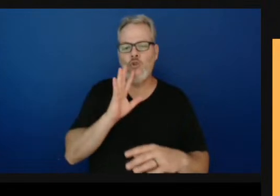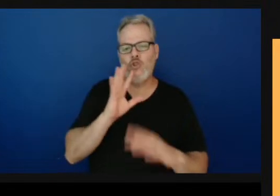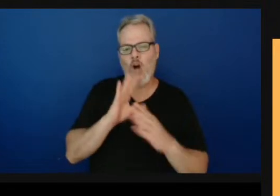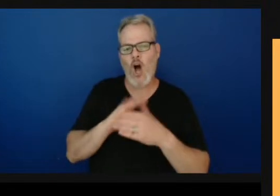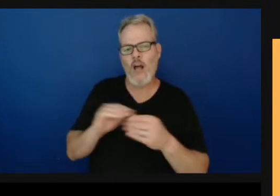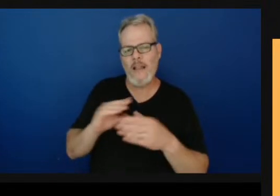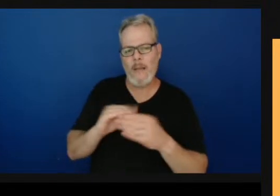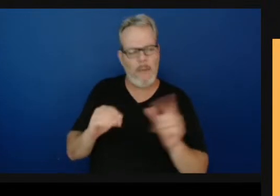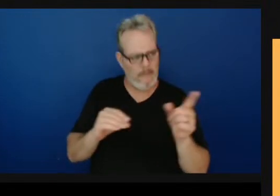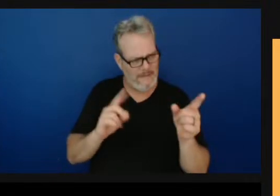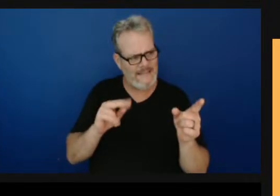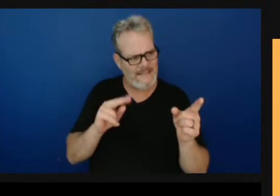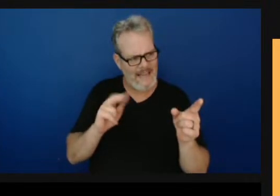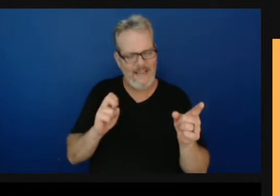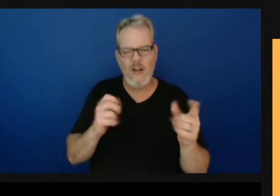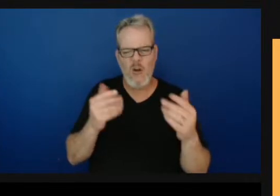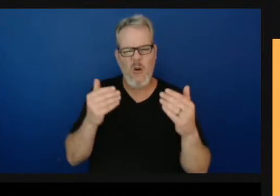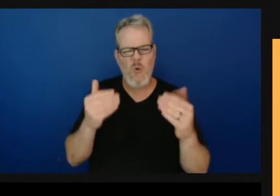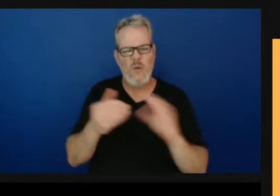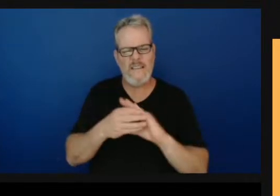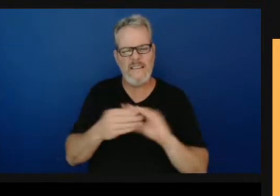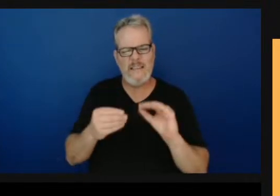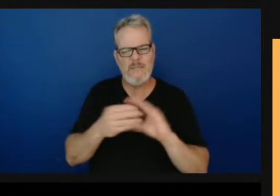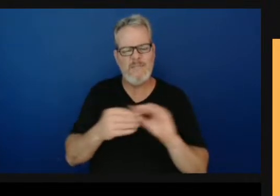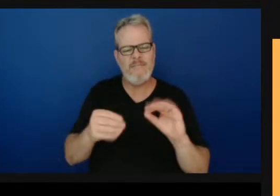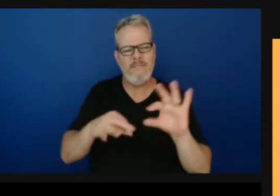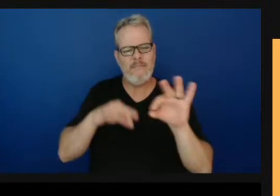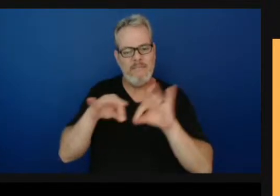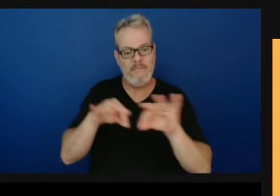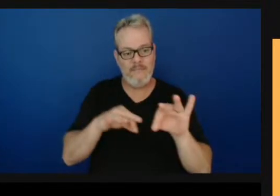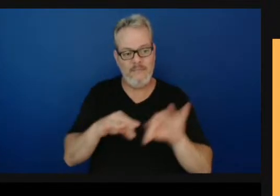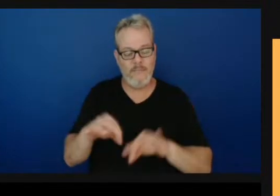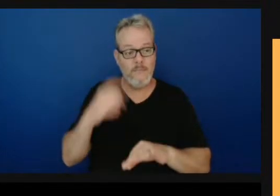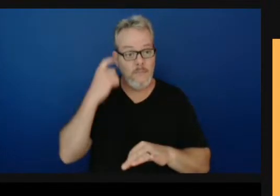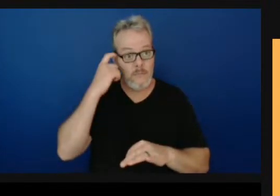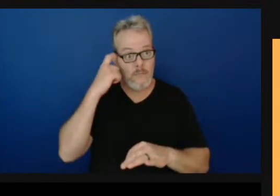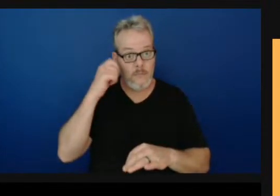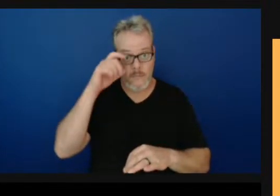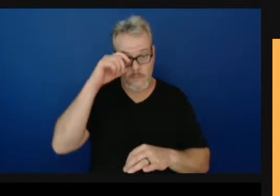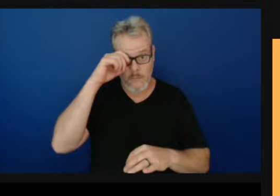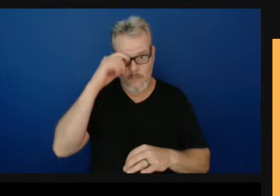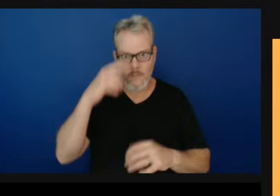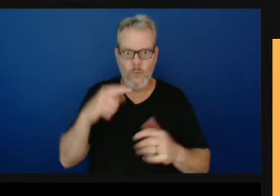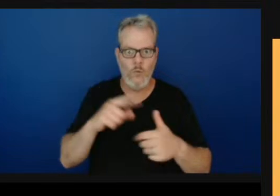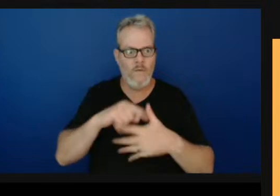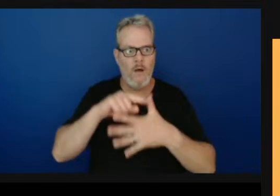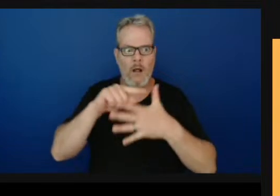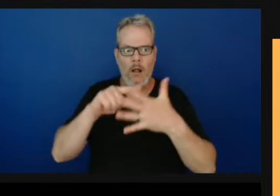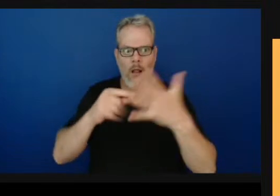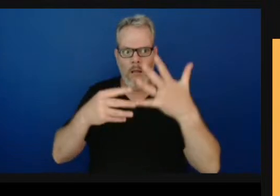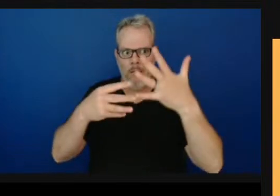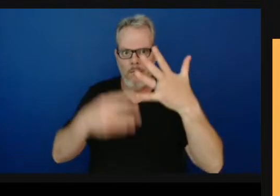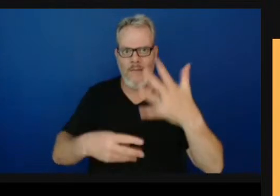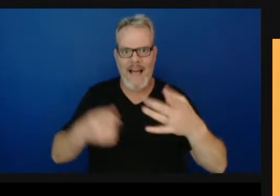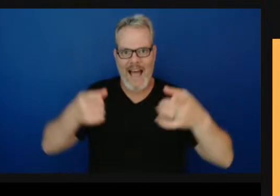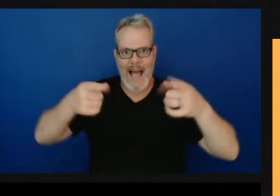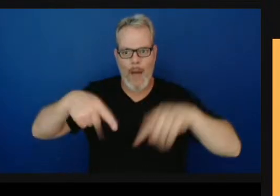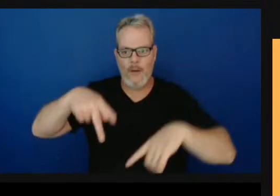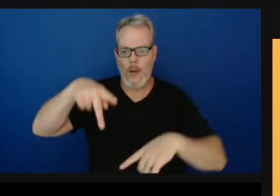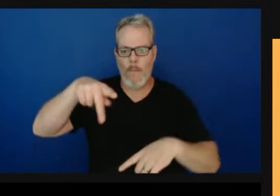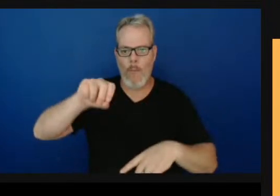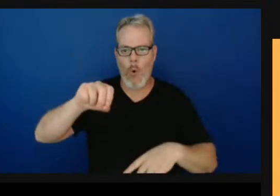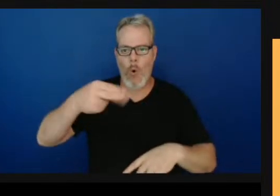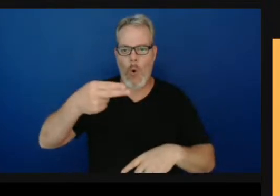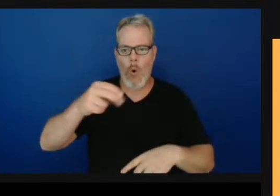it. Yeah, go ahead and explain a little bit. So really we'd like to, there's a whole bunch of stuff happening down at Poiki, including